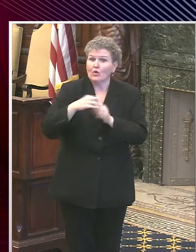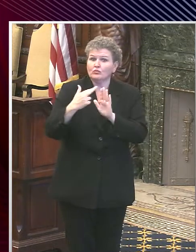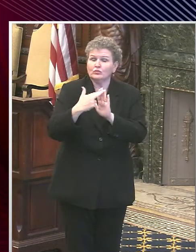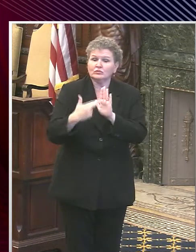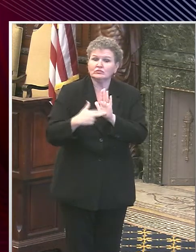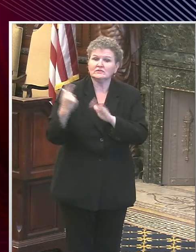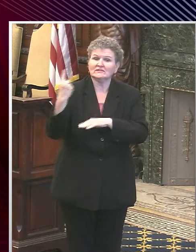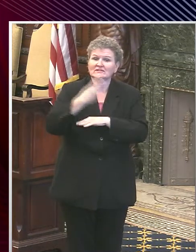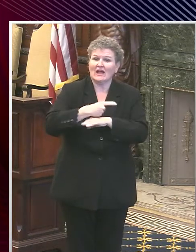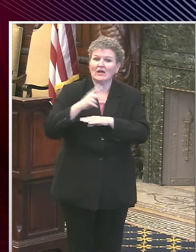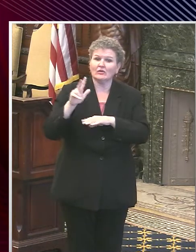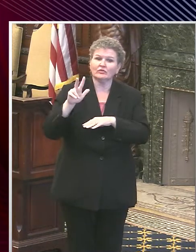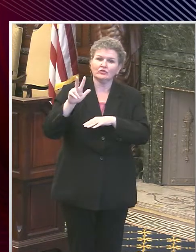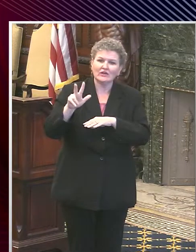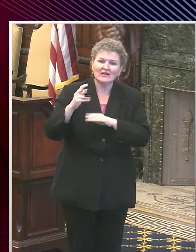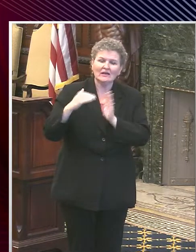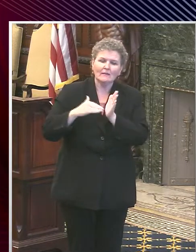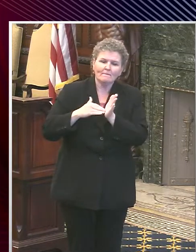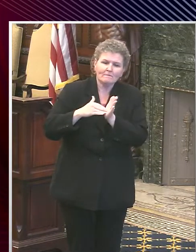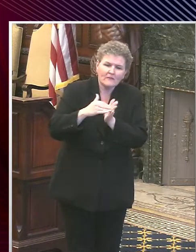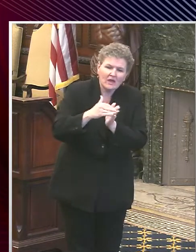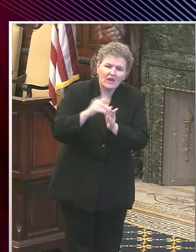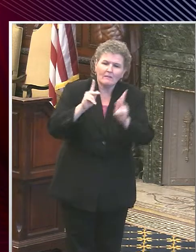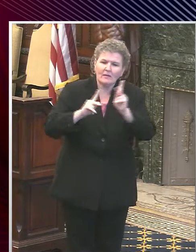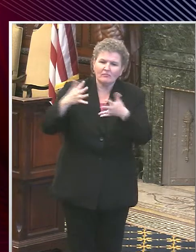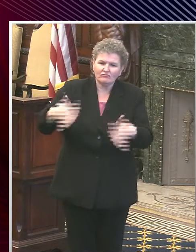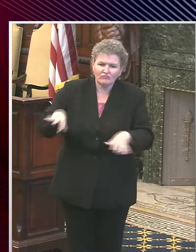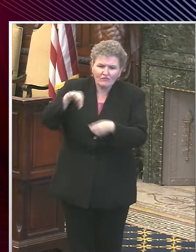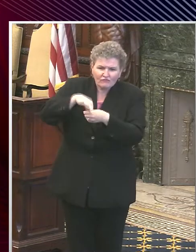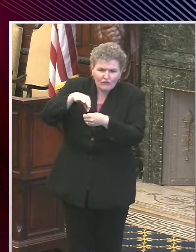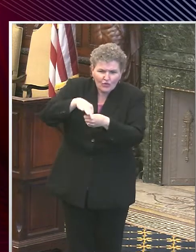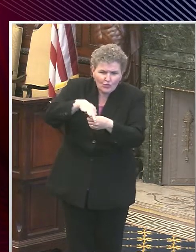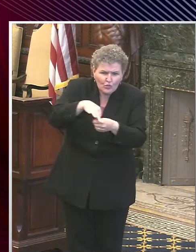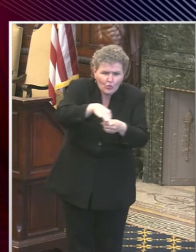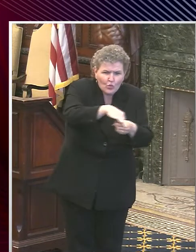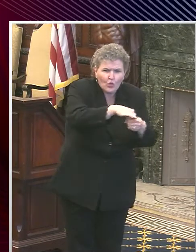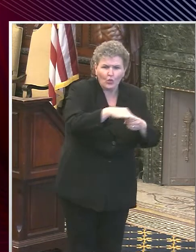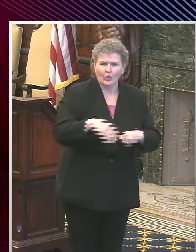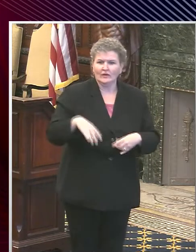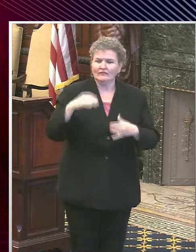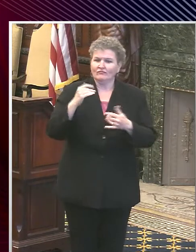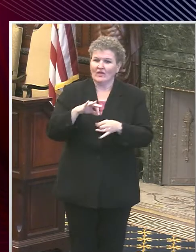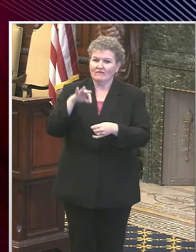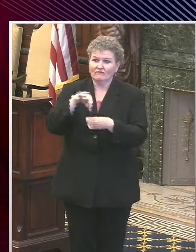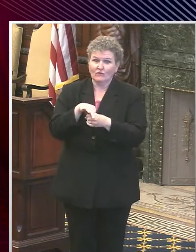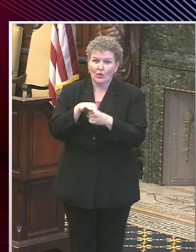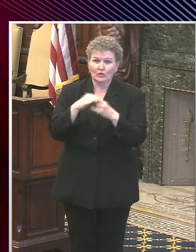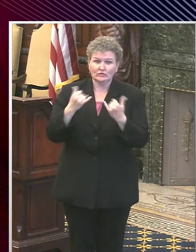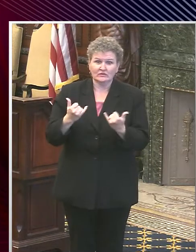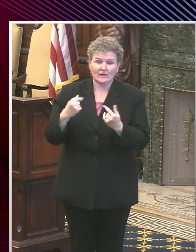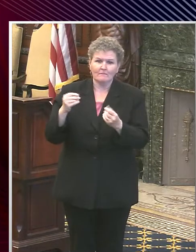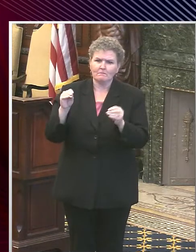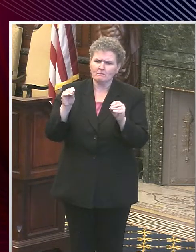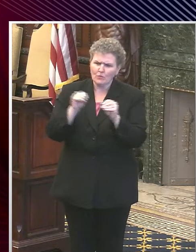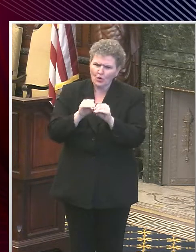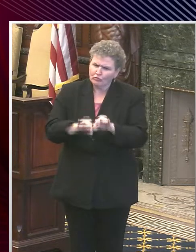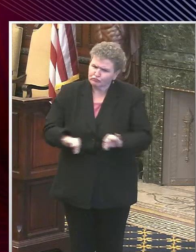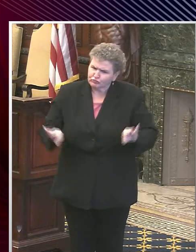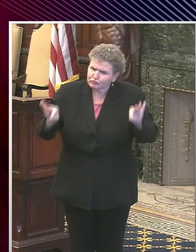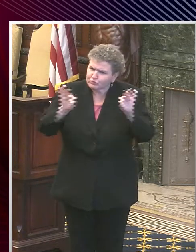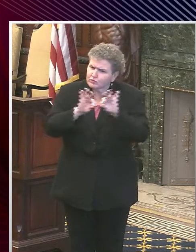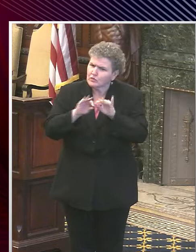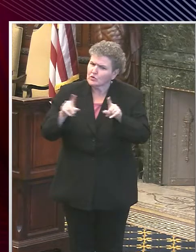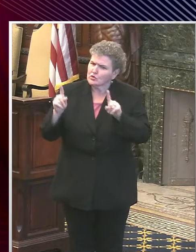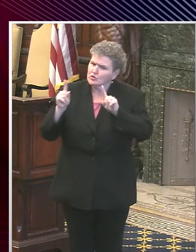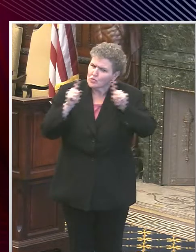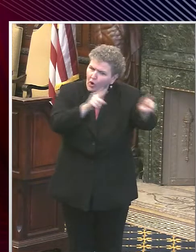voters register nationwide since its inception. And of course, this year, the effort couldn't be more important. Our own